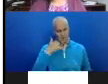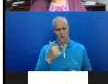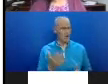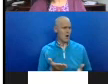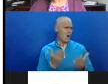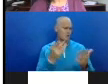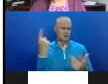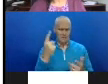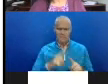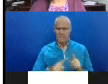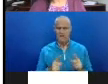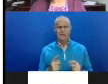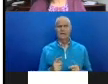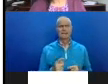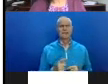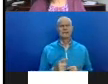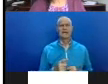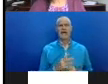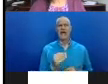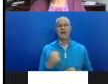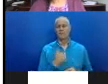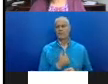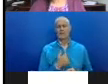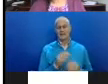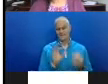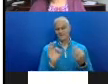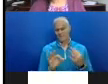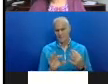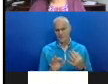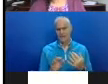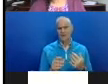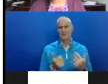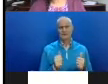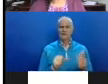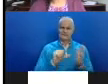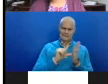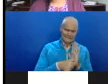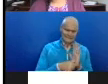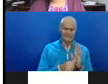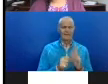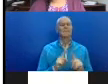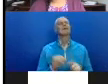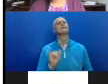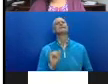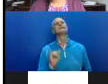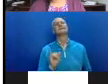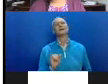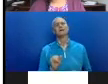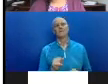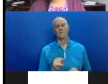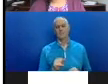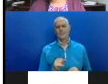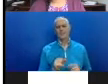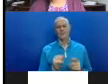something. But we know, then we would get that feedback. But we're trying to, highlight this. But part of what it did was it's made